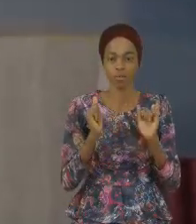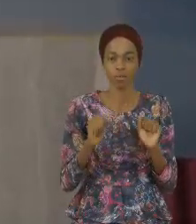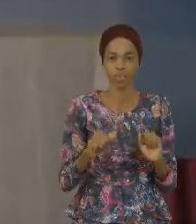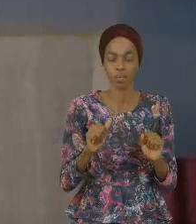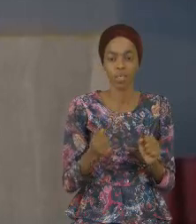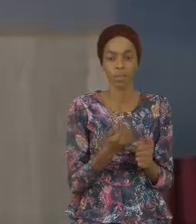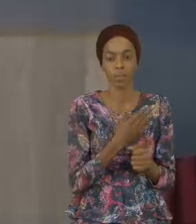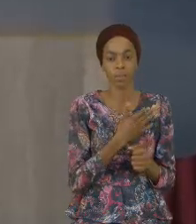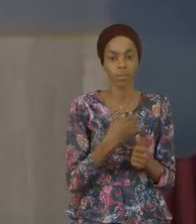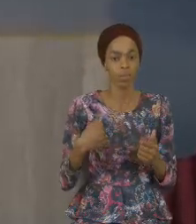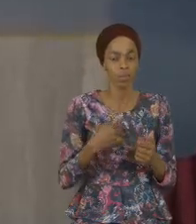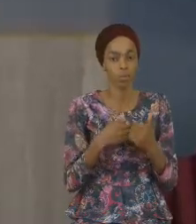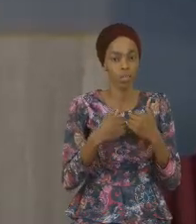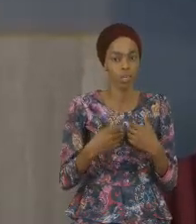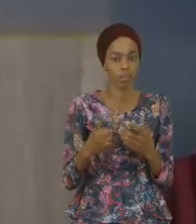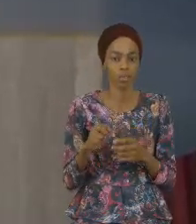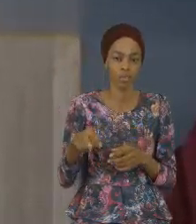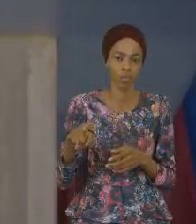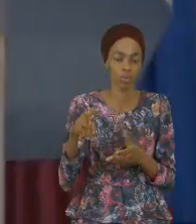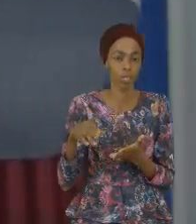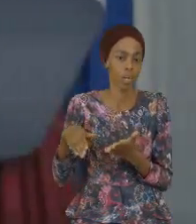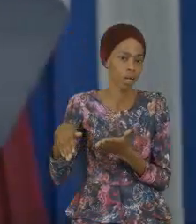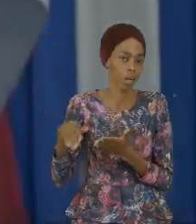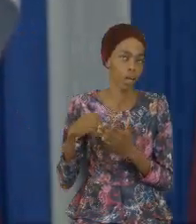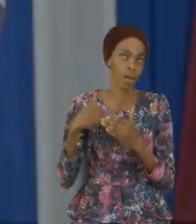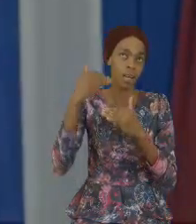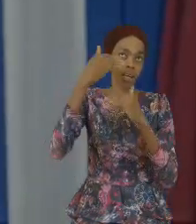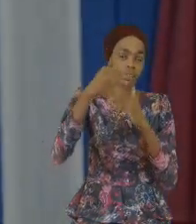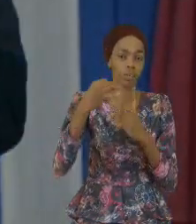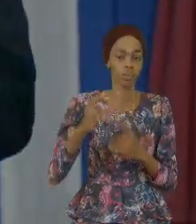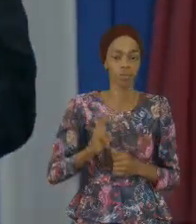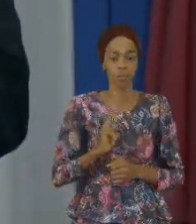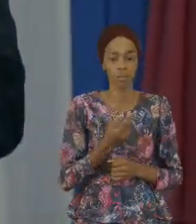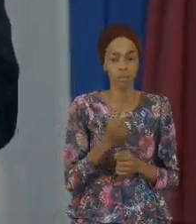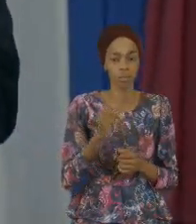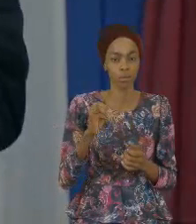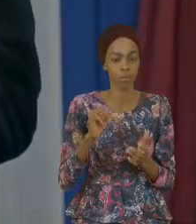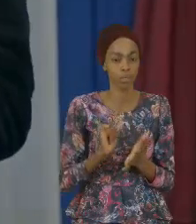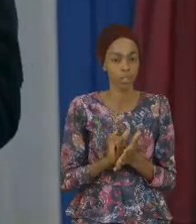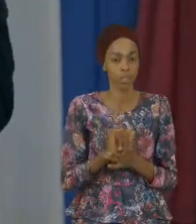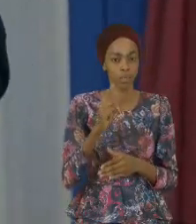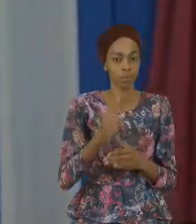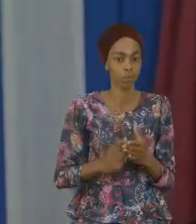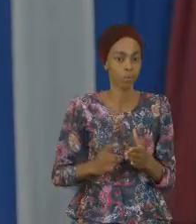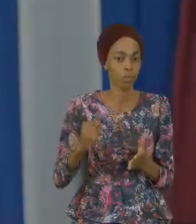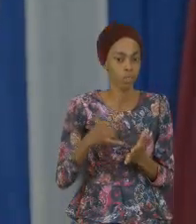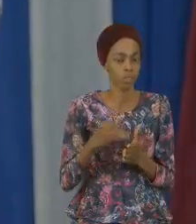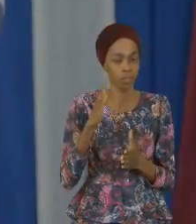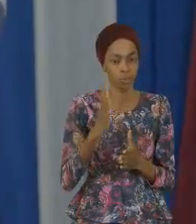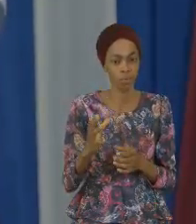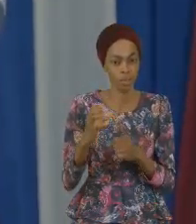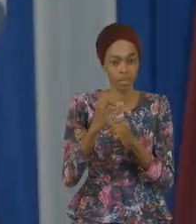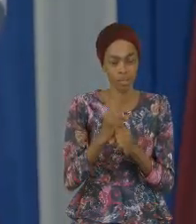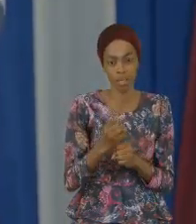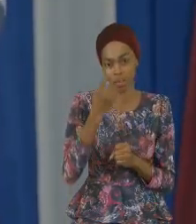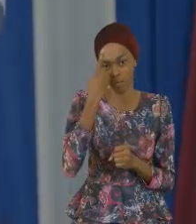journey among us and the journey ahead of us, so that what it will take for